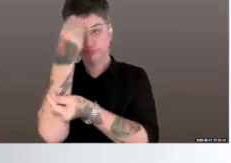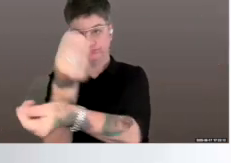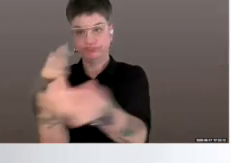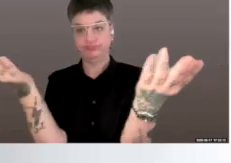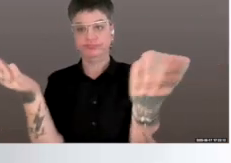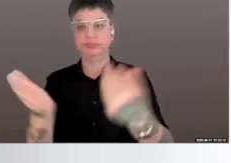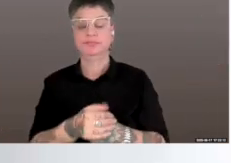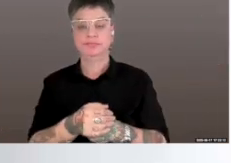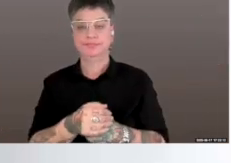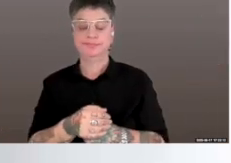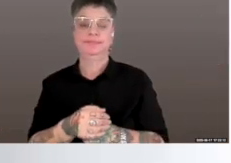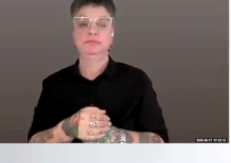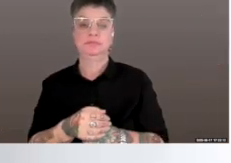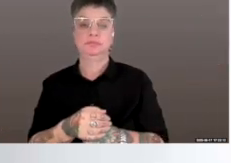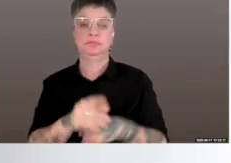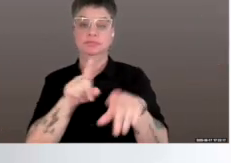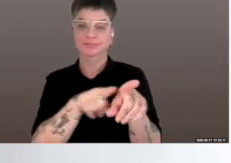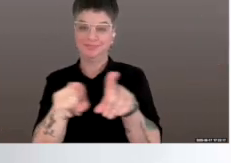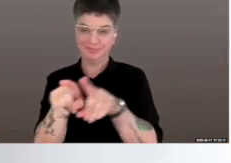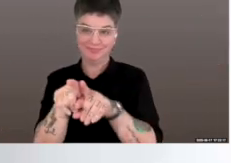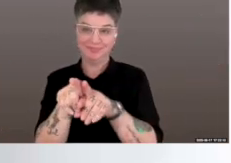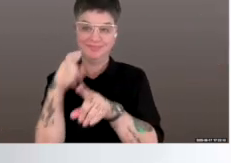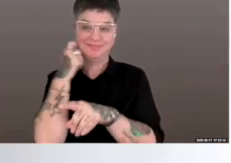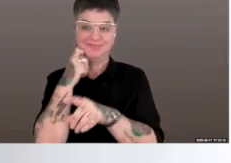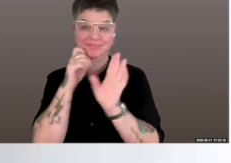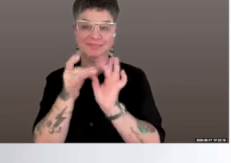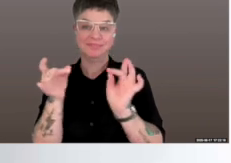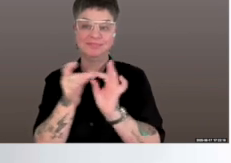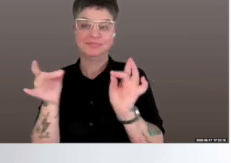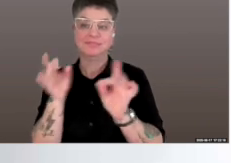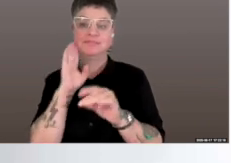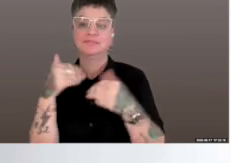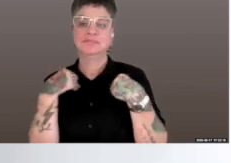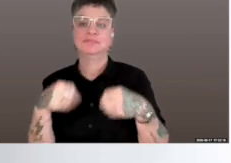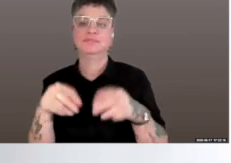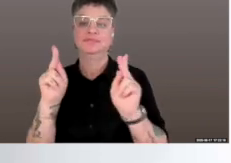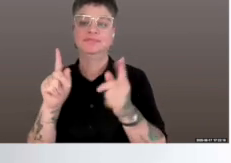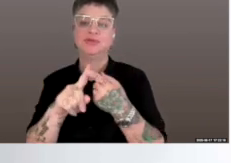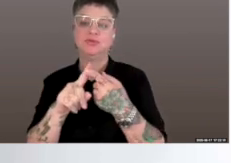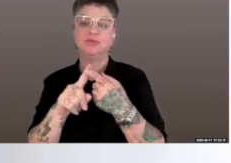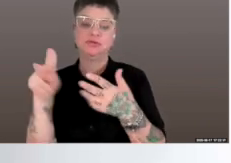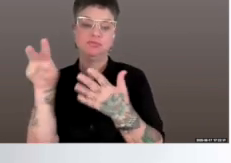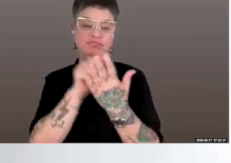improve access to key destinations and increase the number of mobility options available to communities.